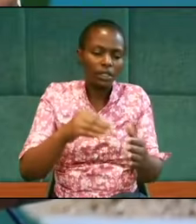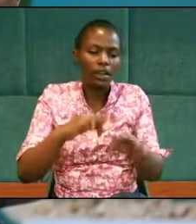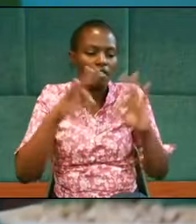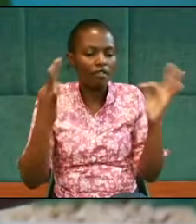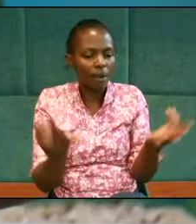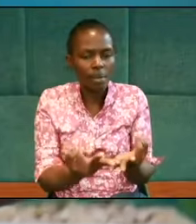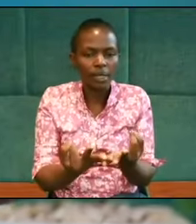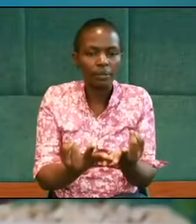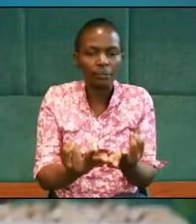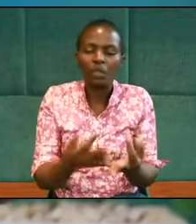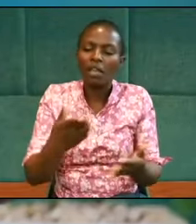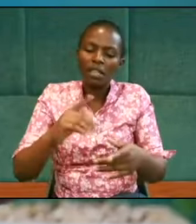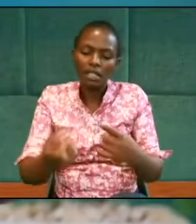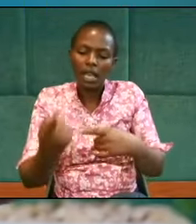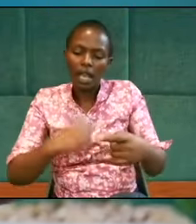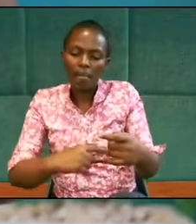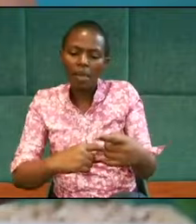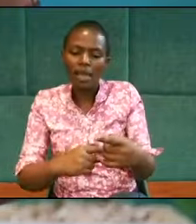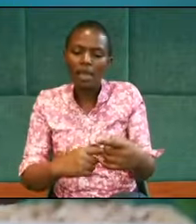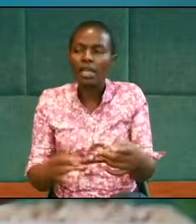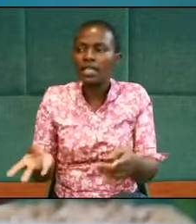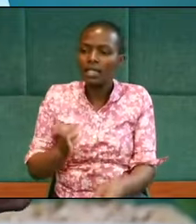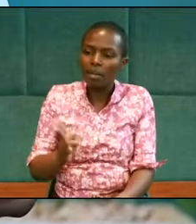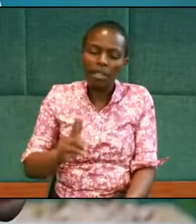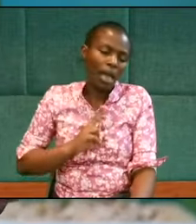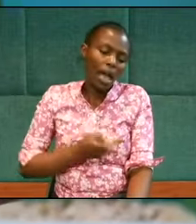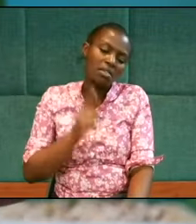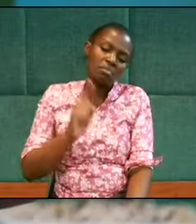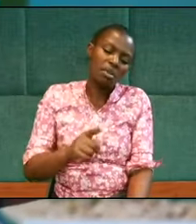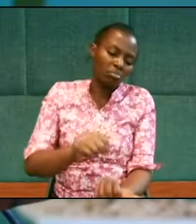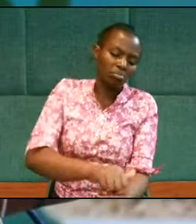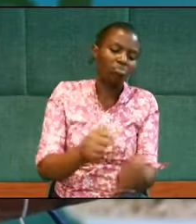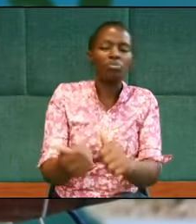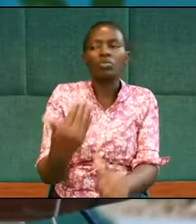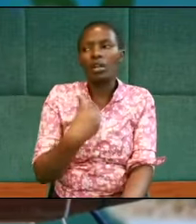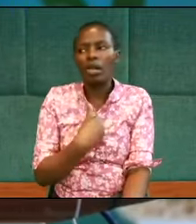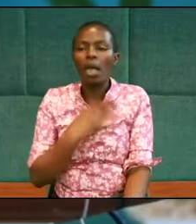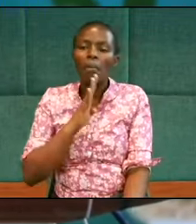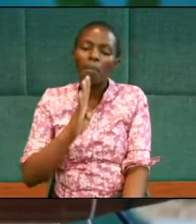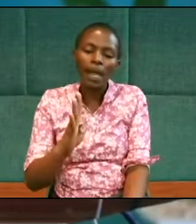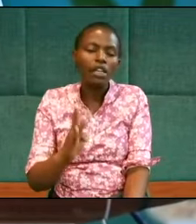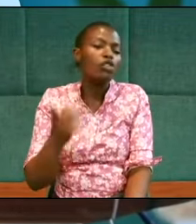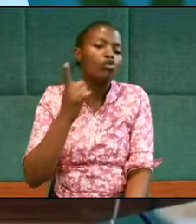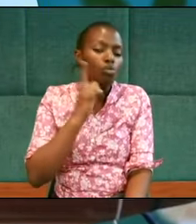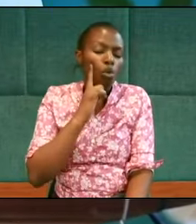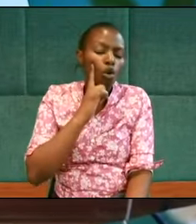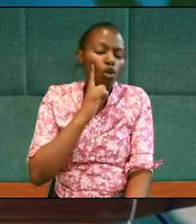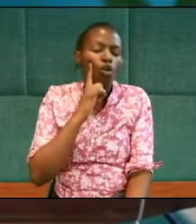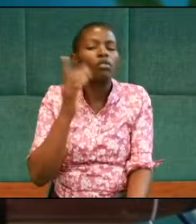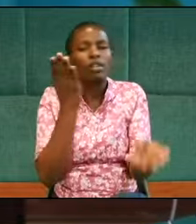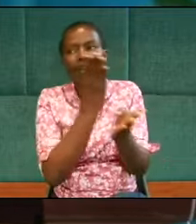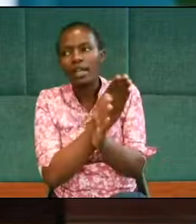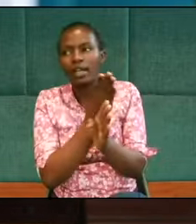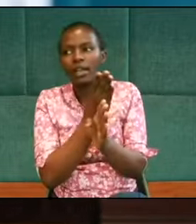are going to have baptisms. I mean baptism. By tomorrow, tonight,